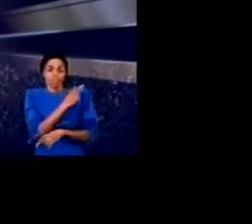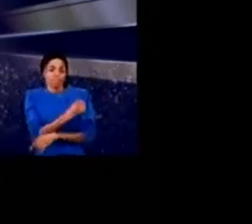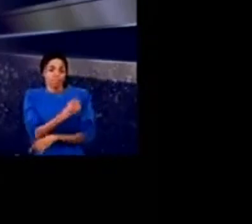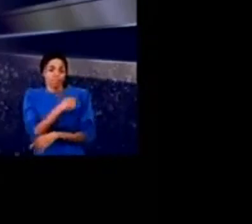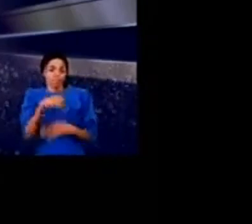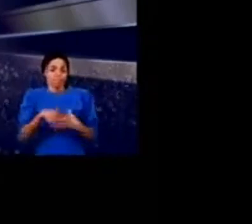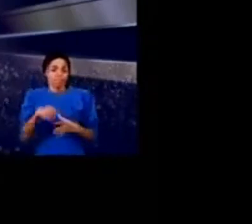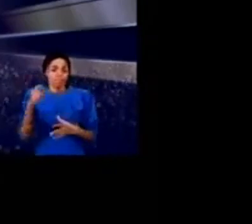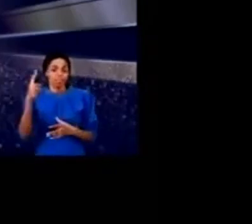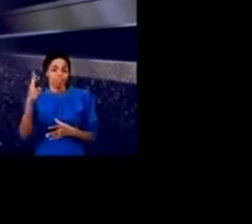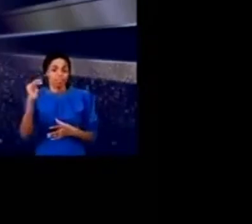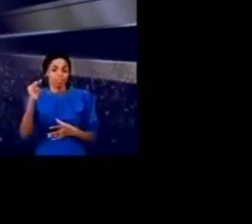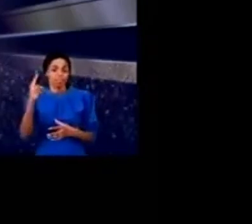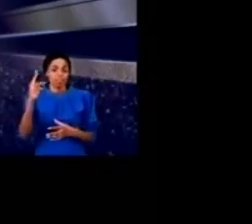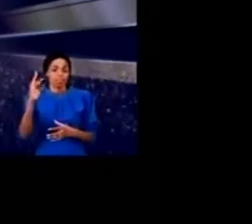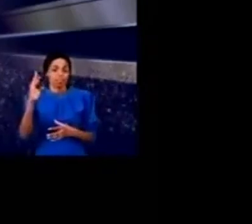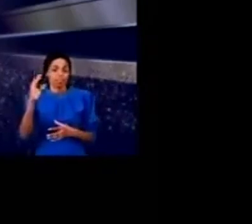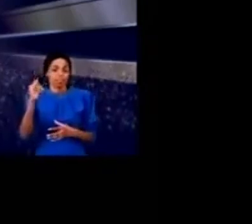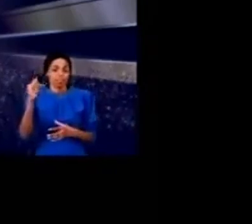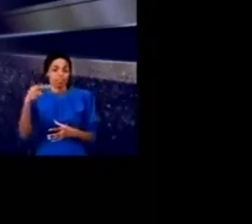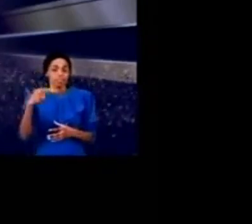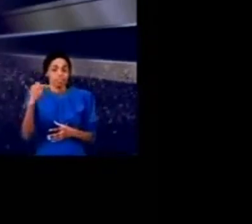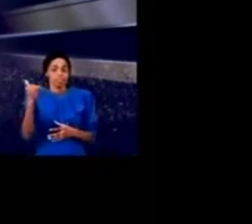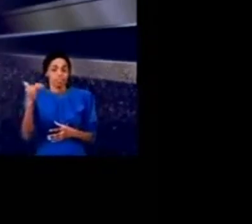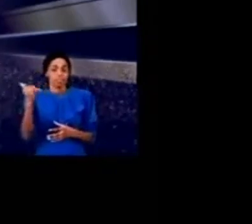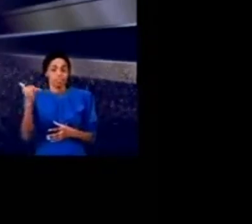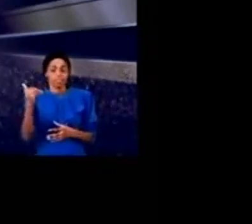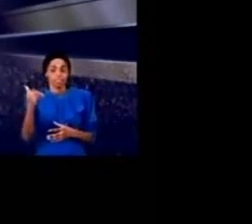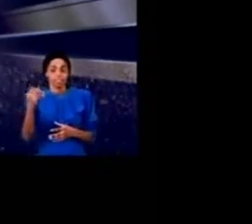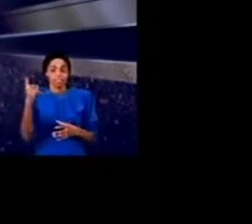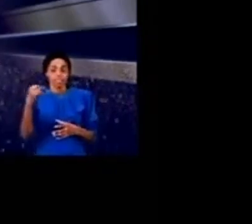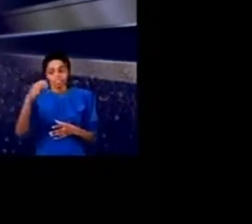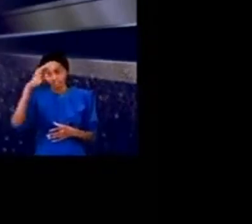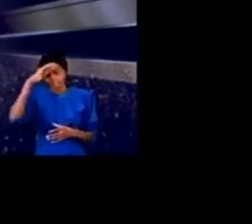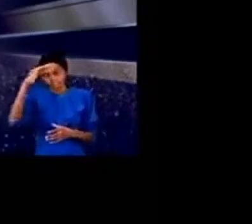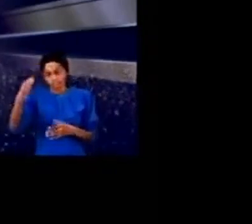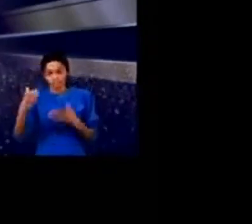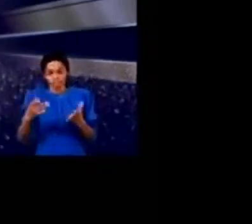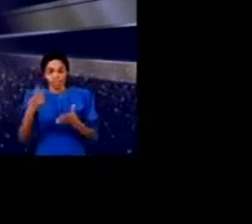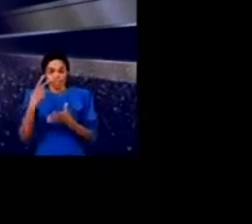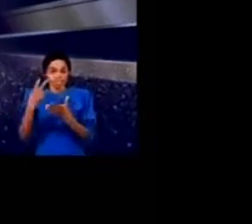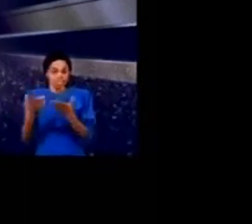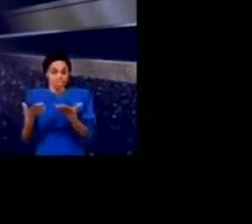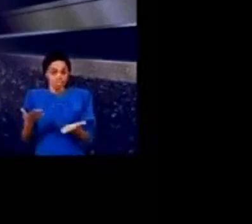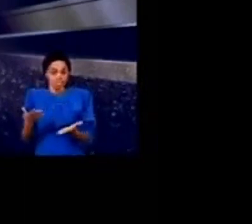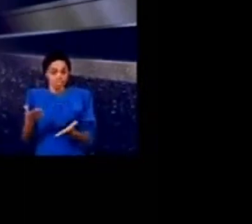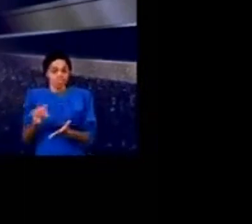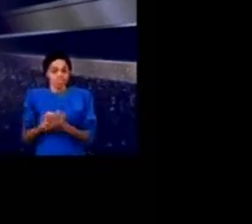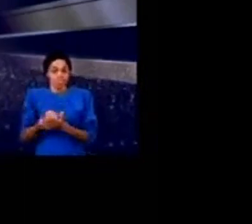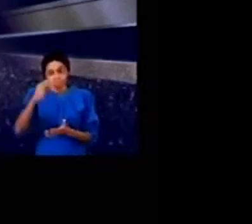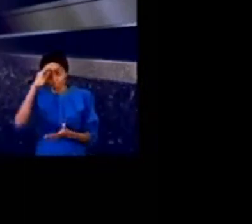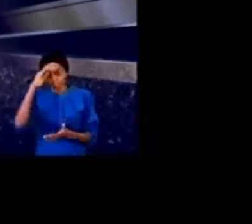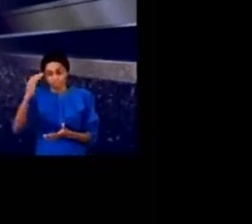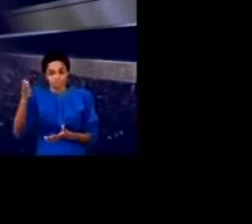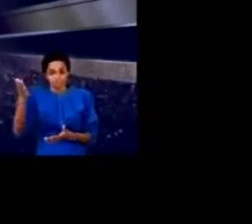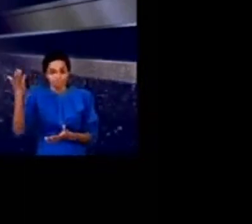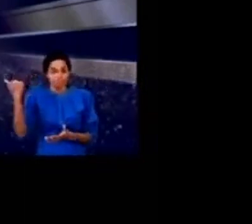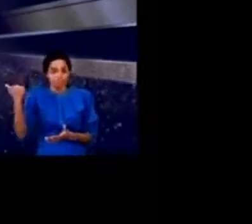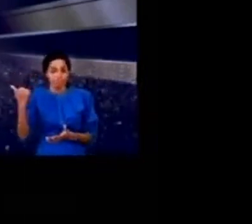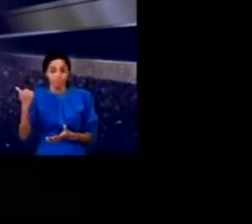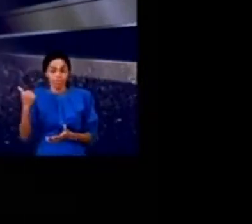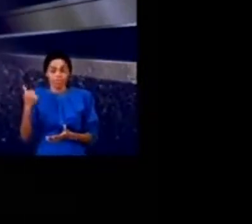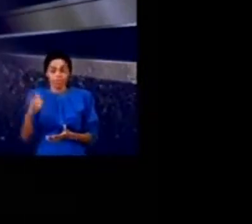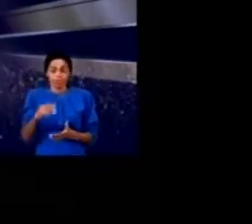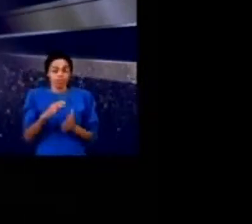that man was bedridden there in the hospital. And according to him, as he spoke, he said he was just on the hospital